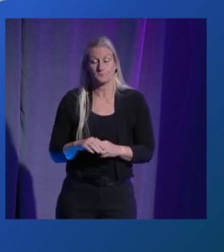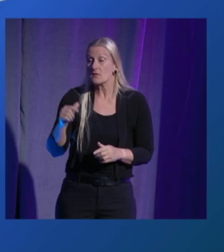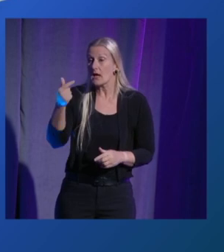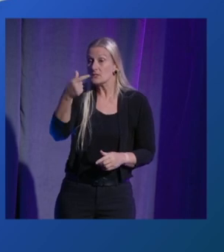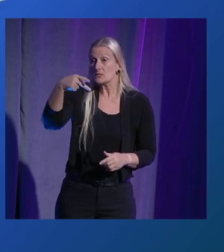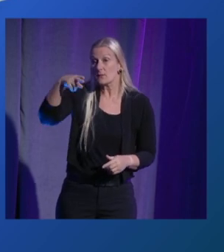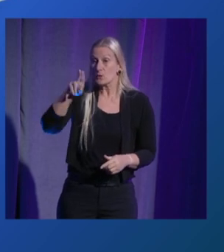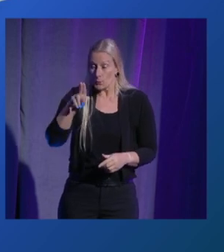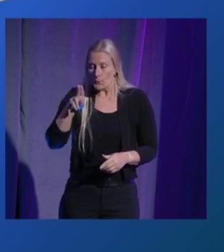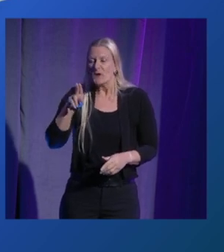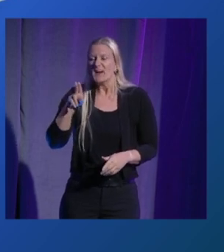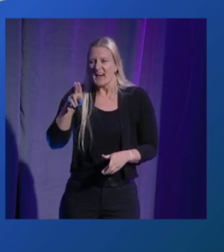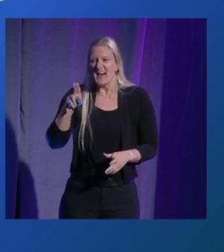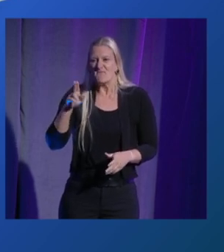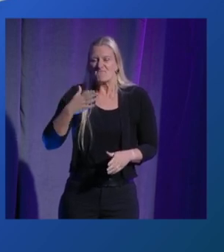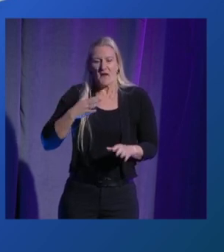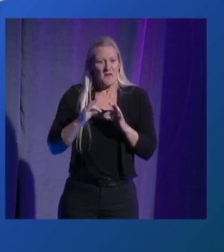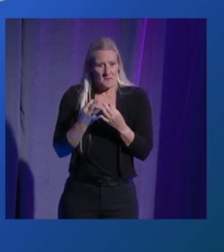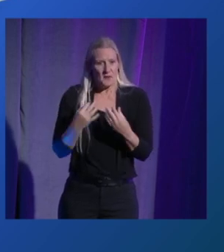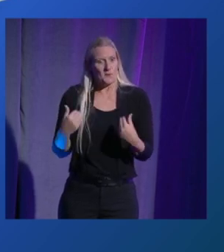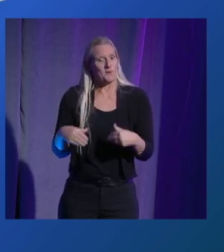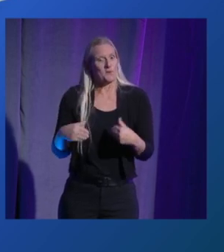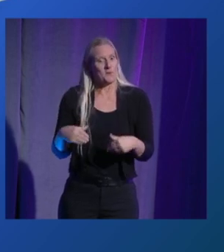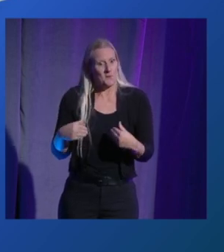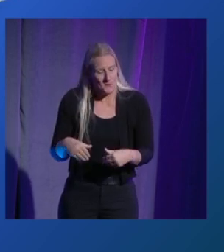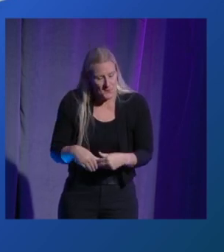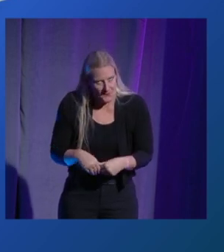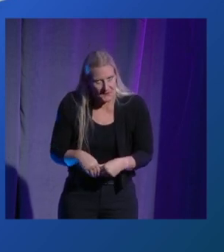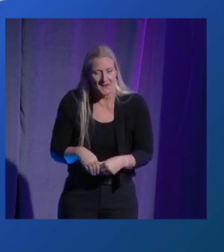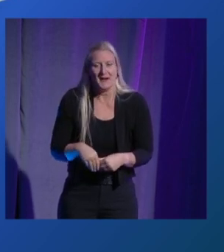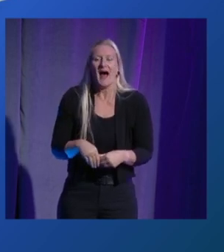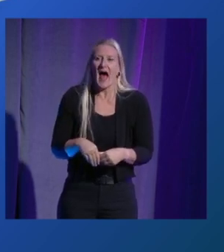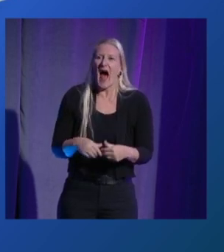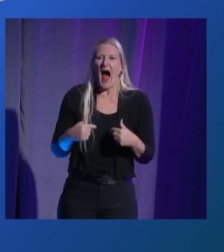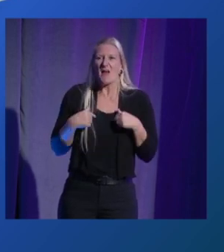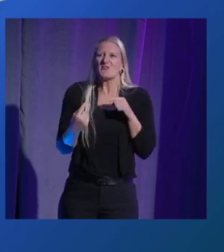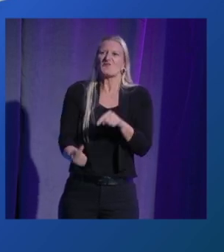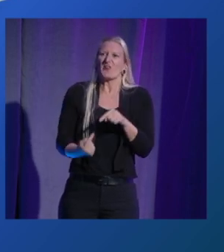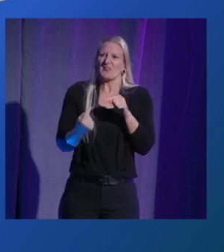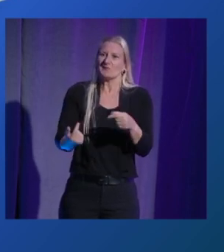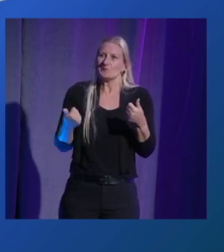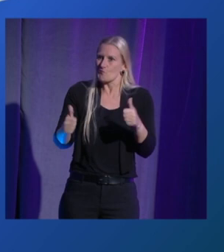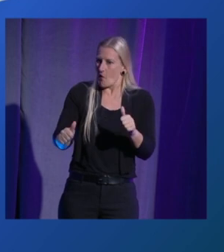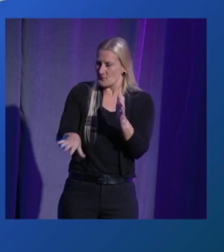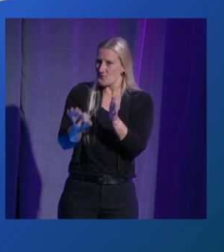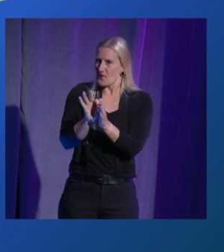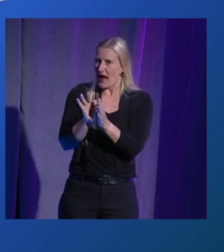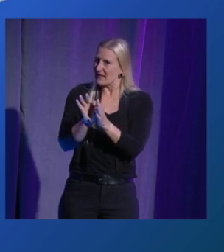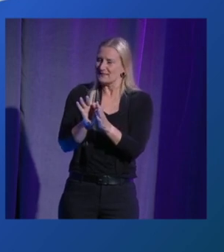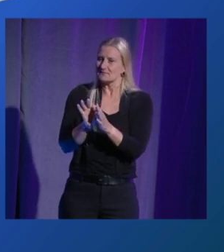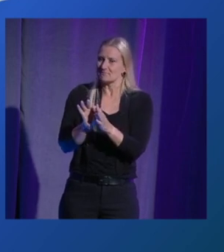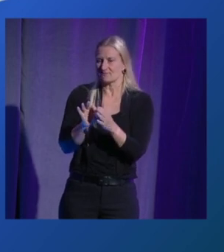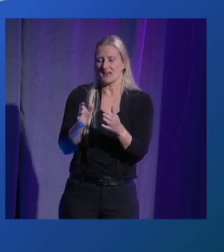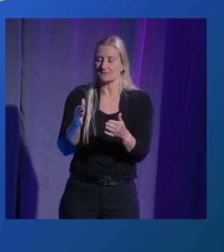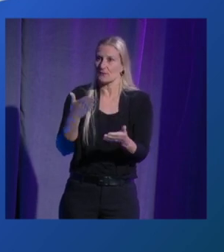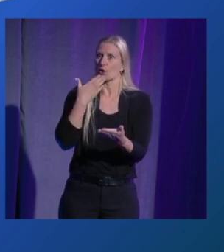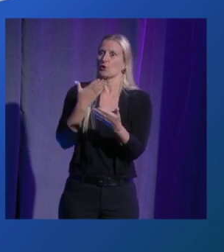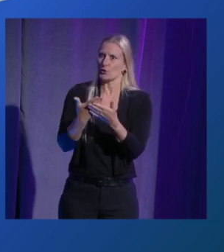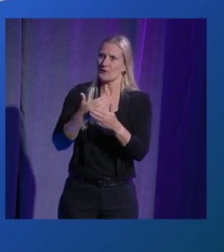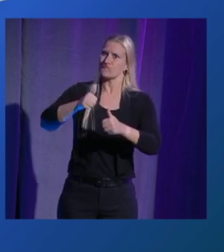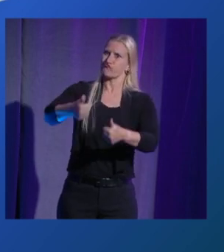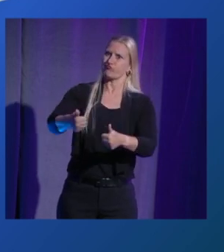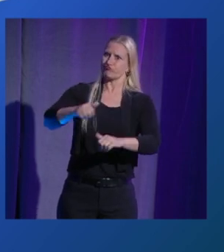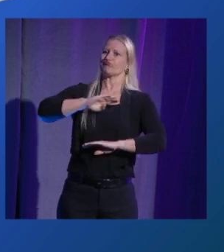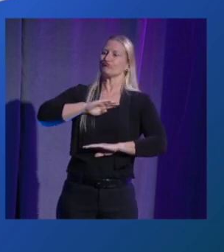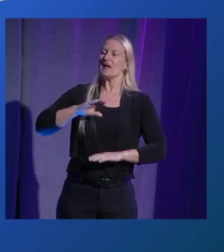over the years and I remember struggling you know a few years ago trying to get a decent GPU uh for our video games uh because of the